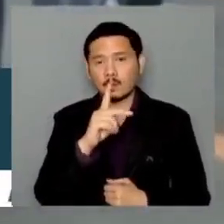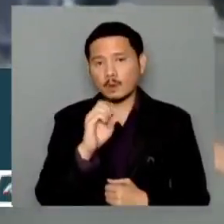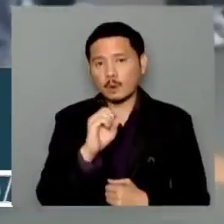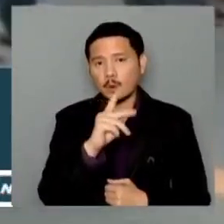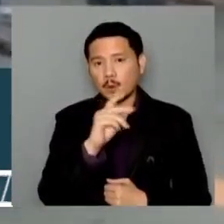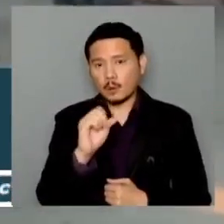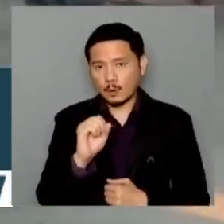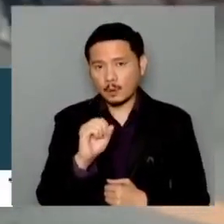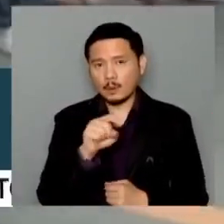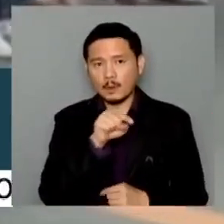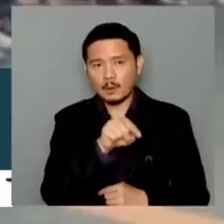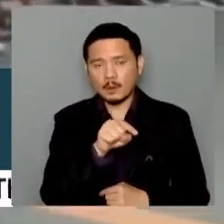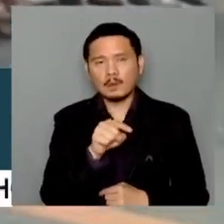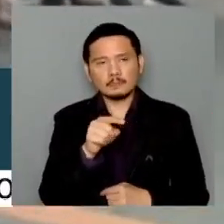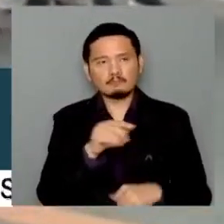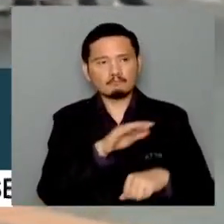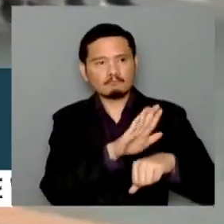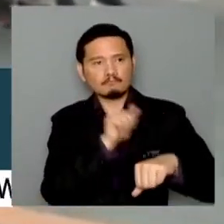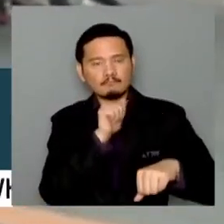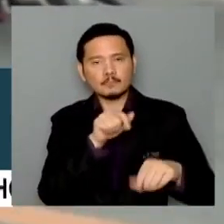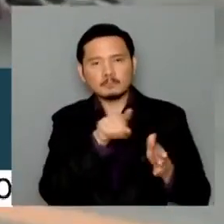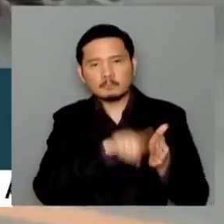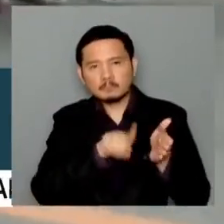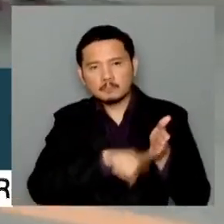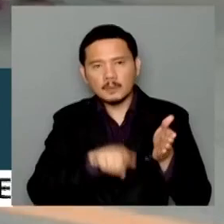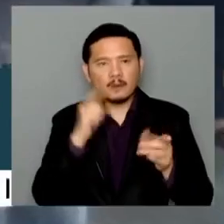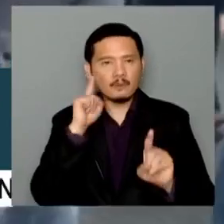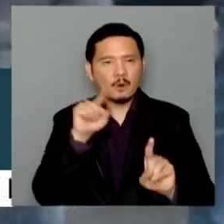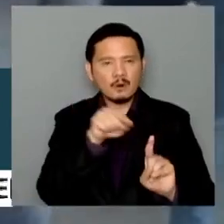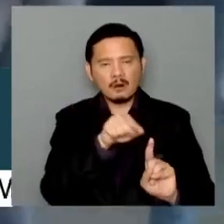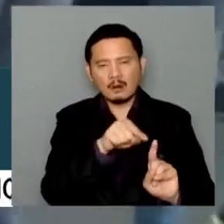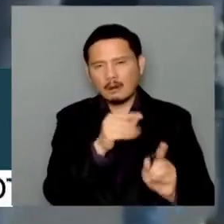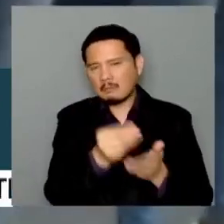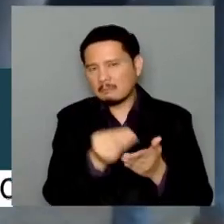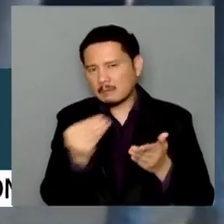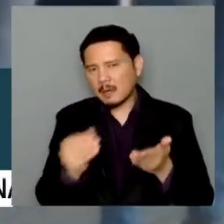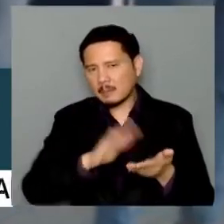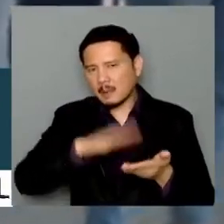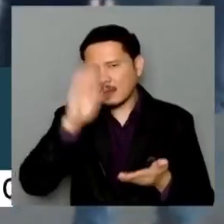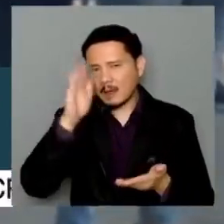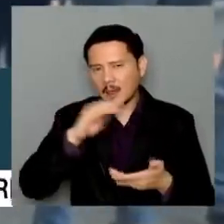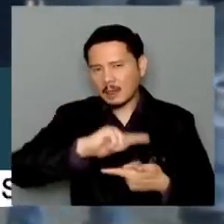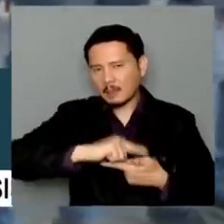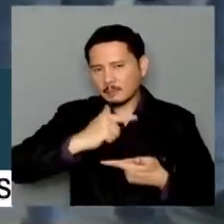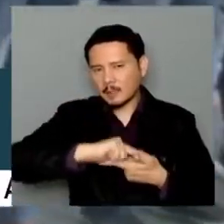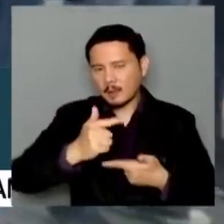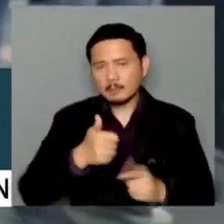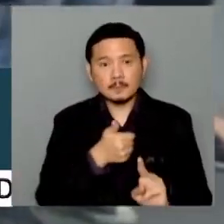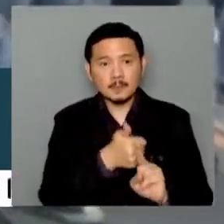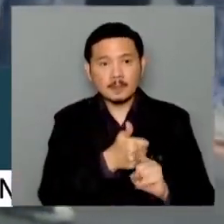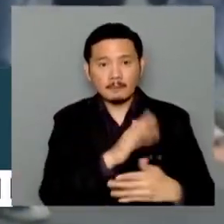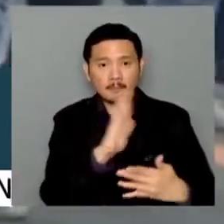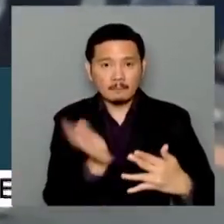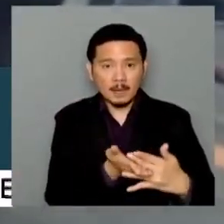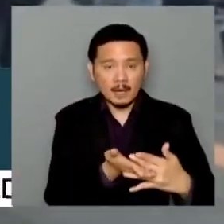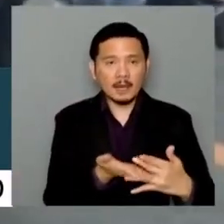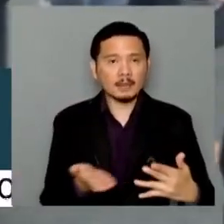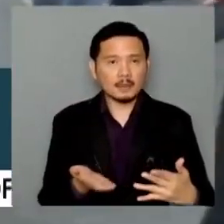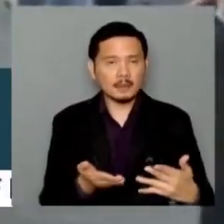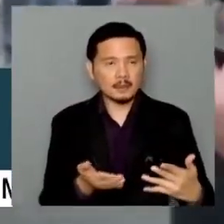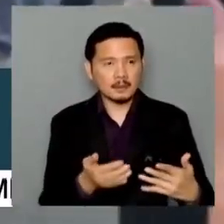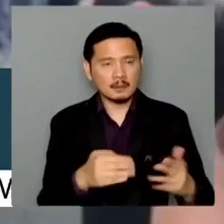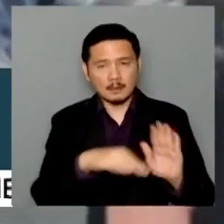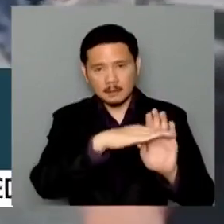is seeking an investigation on this questionable purchase of the PSDBM. He filed a Senate resolution urging the Senate Blue